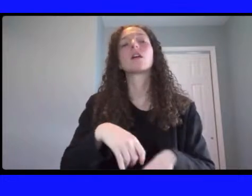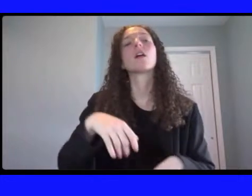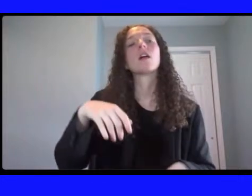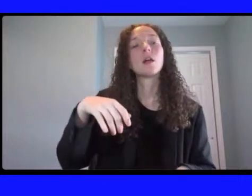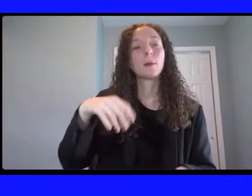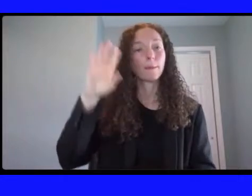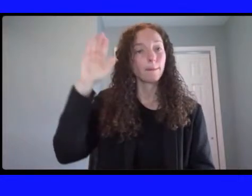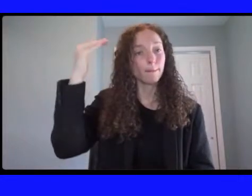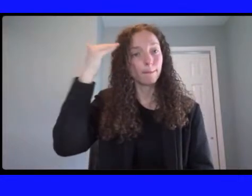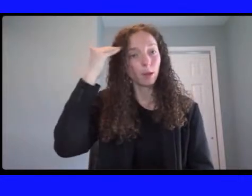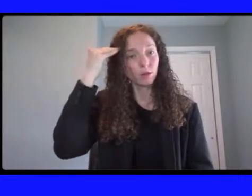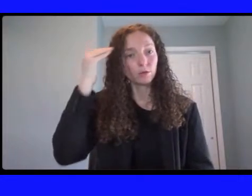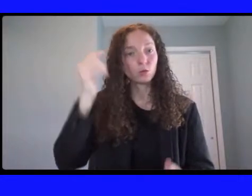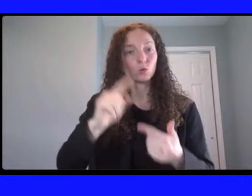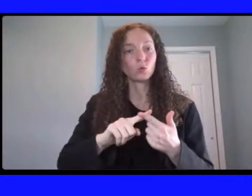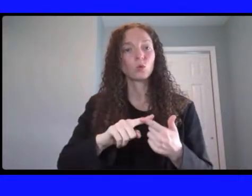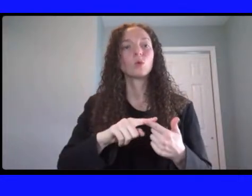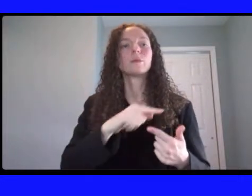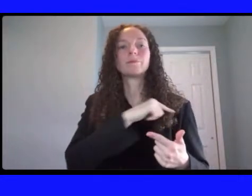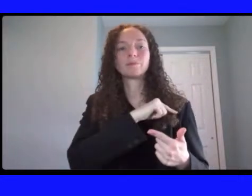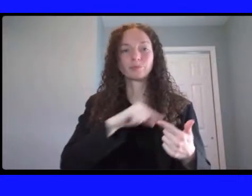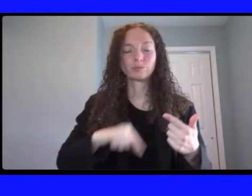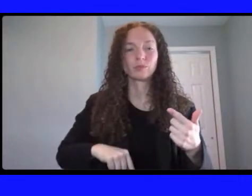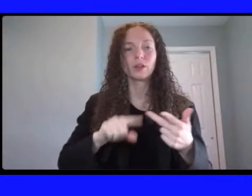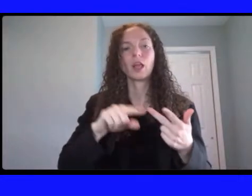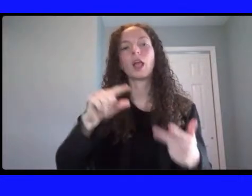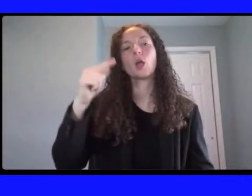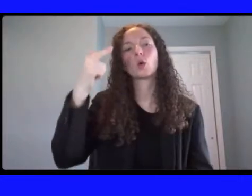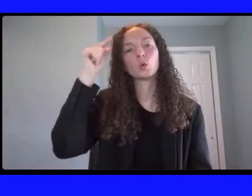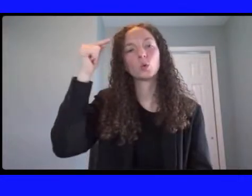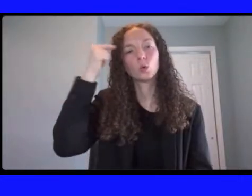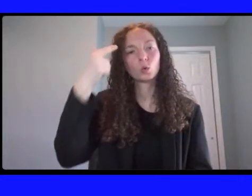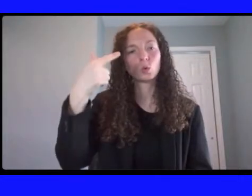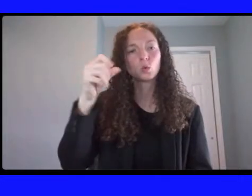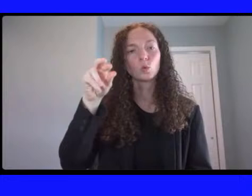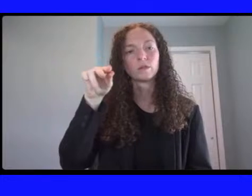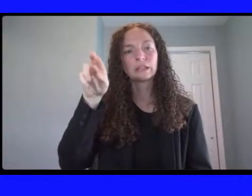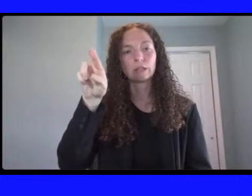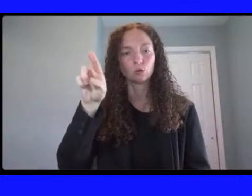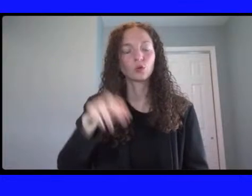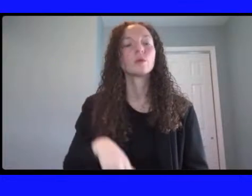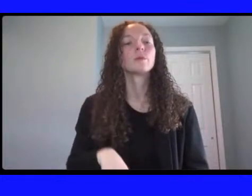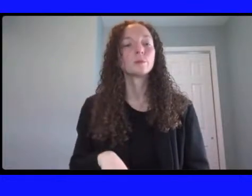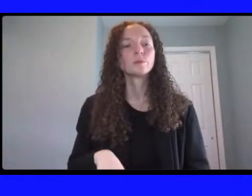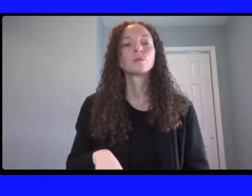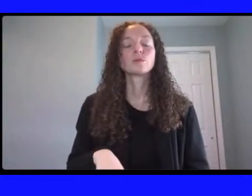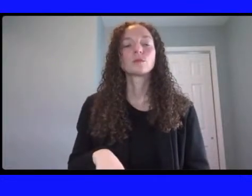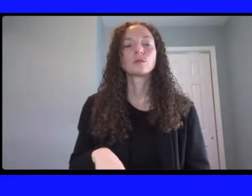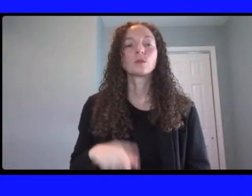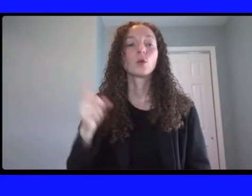The program has multiple components. The key thing is that